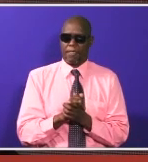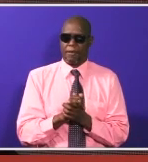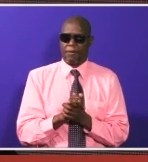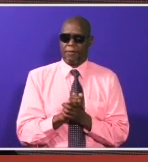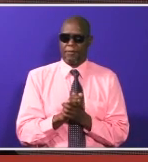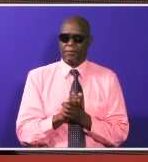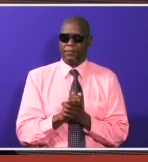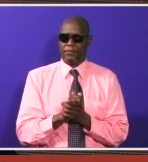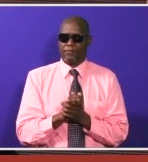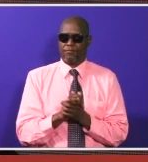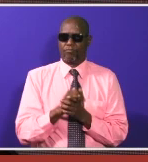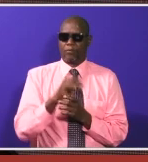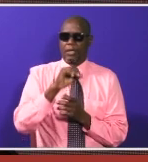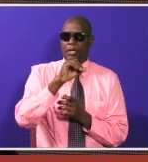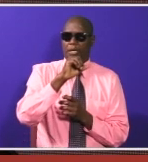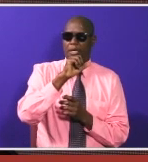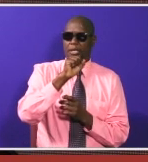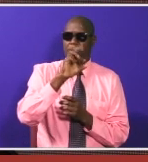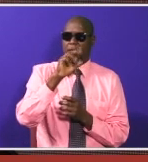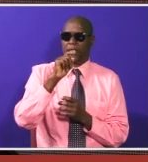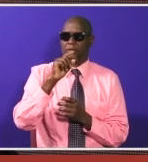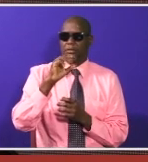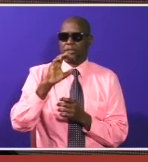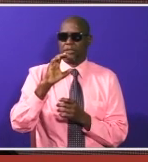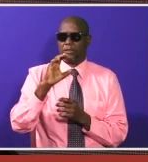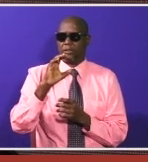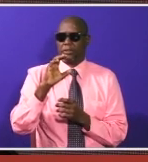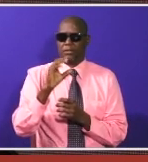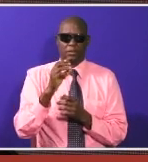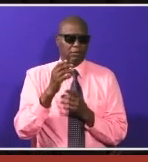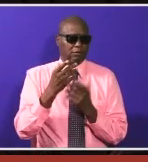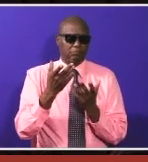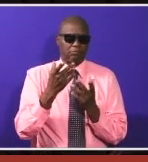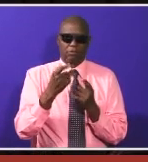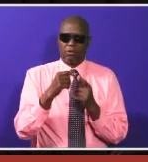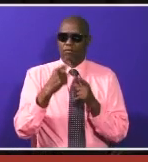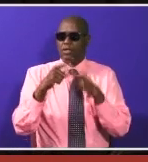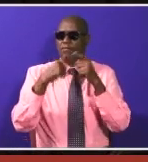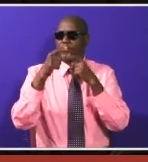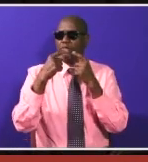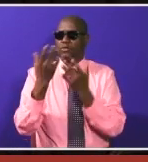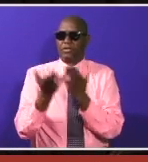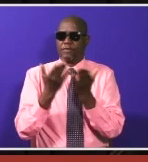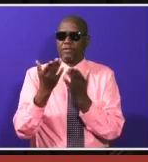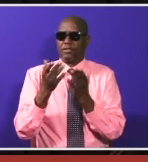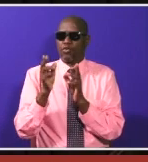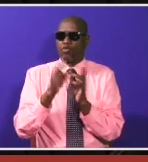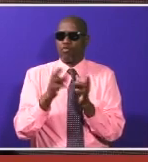SRC employed so that more resources are available for development and services to the common